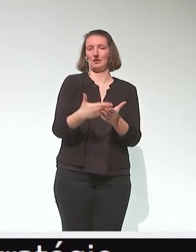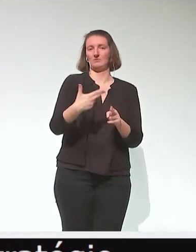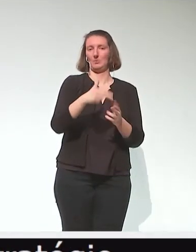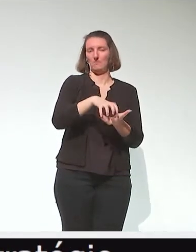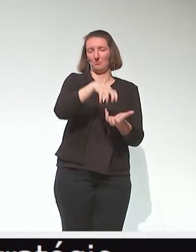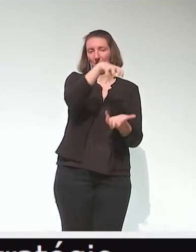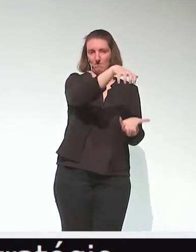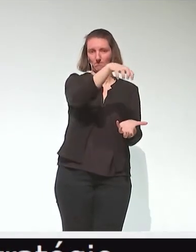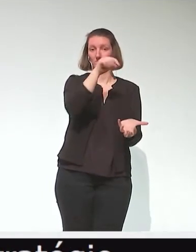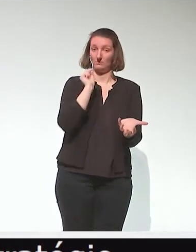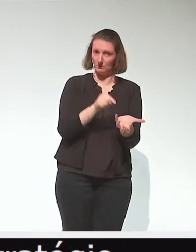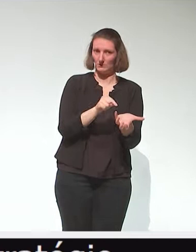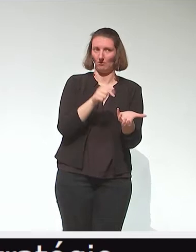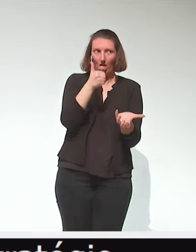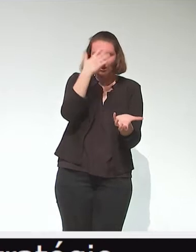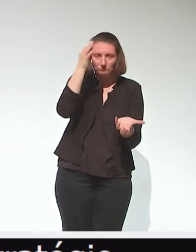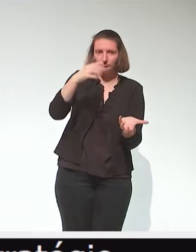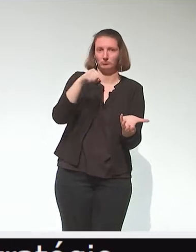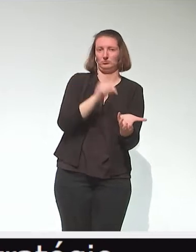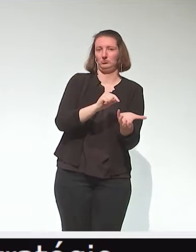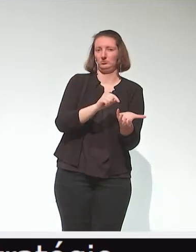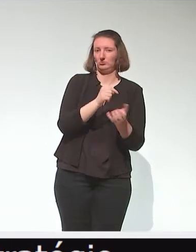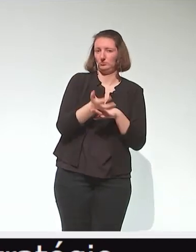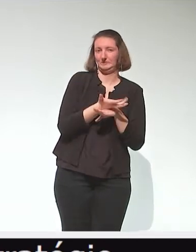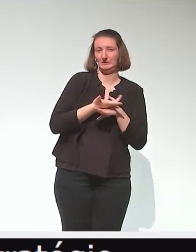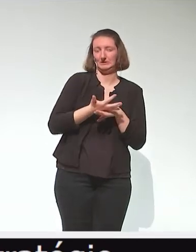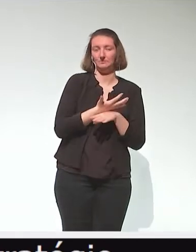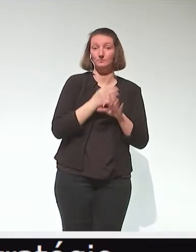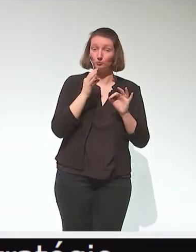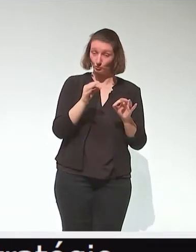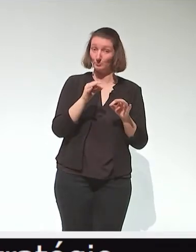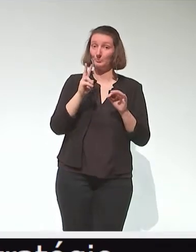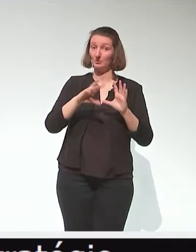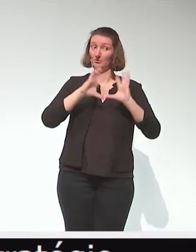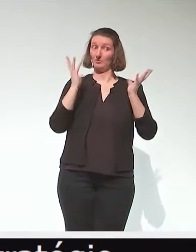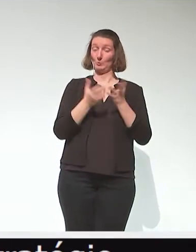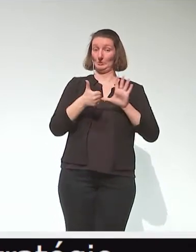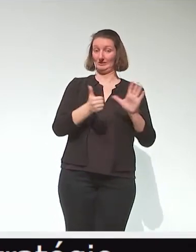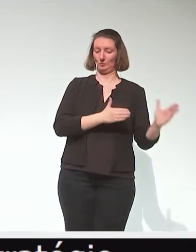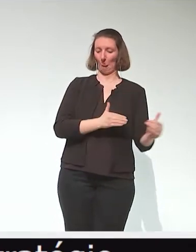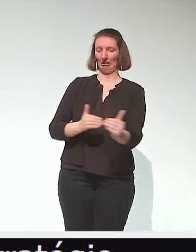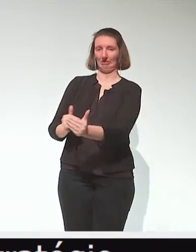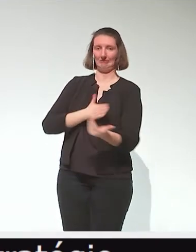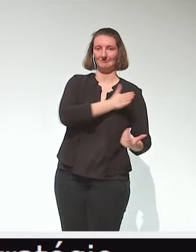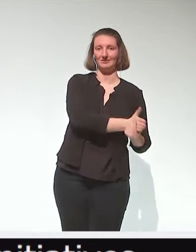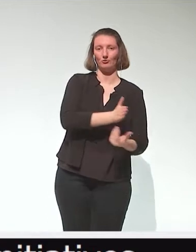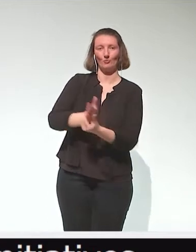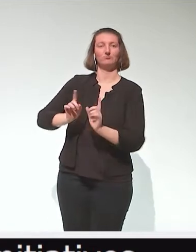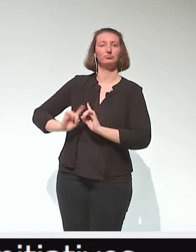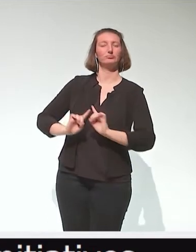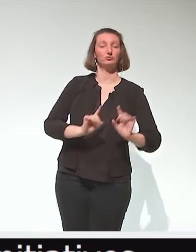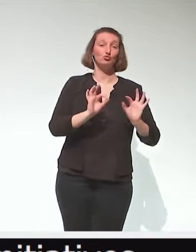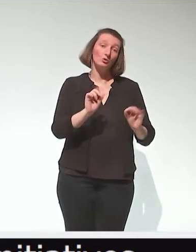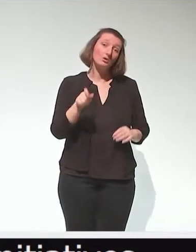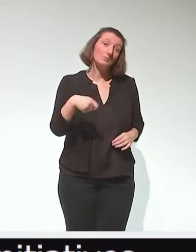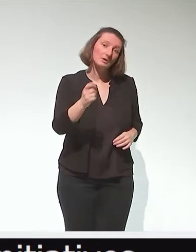with 6 different areas of actions. And these 6 different areas of actions have not been chosen just per se. They have